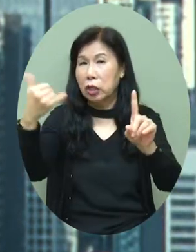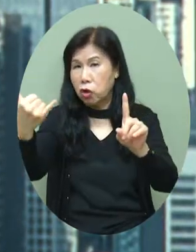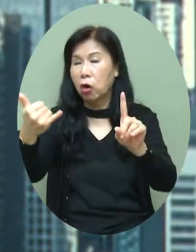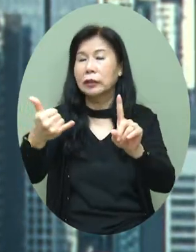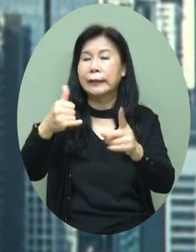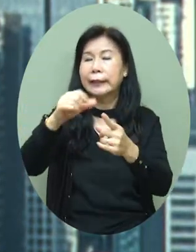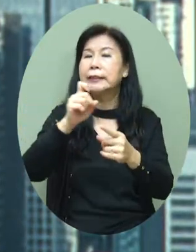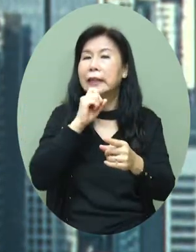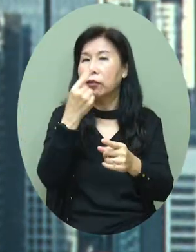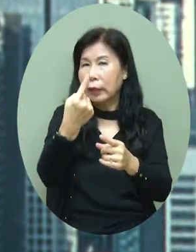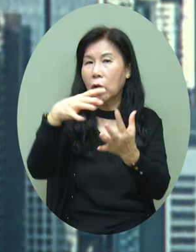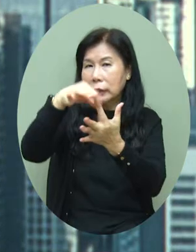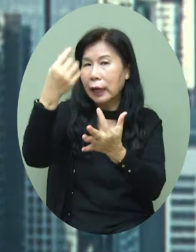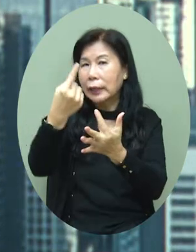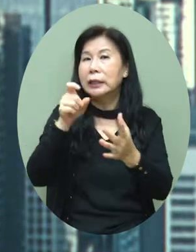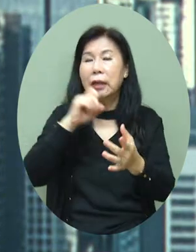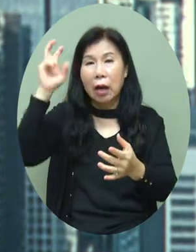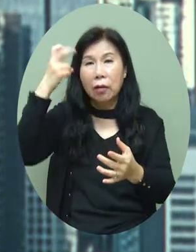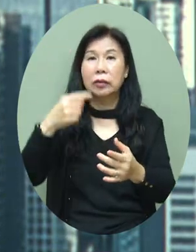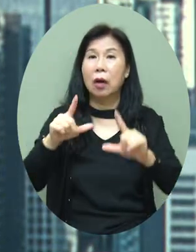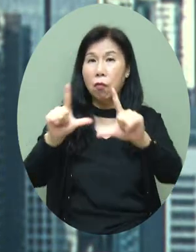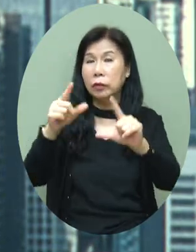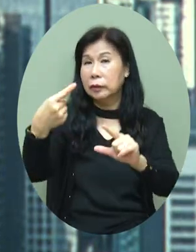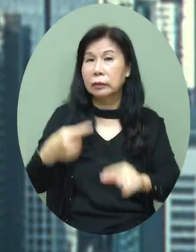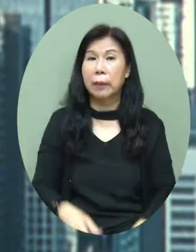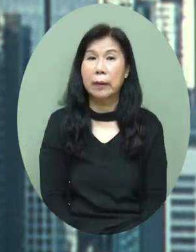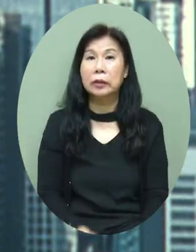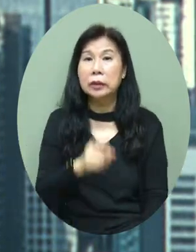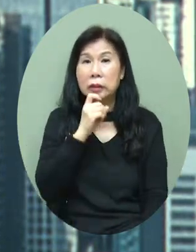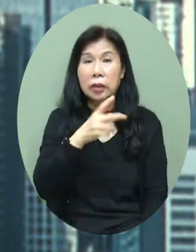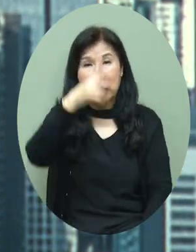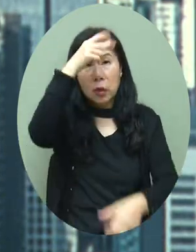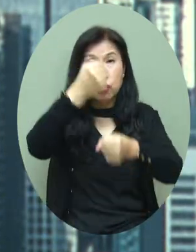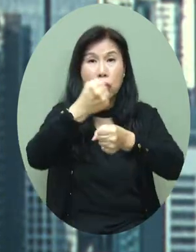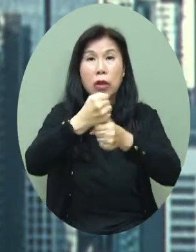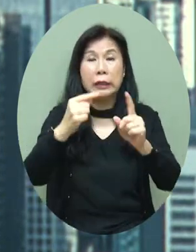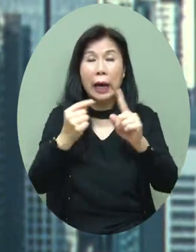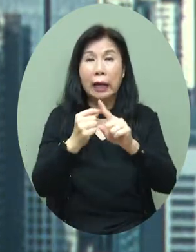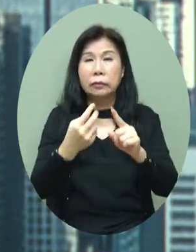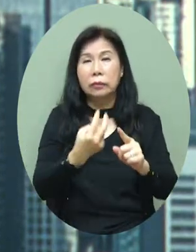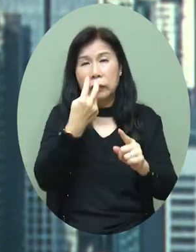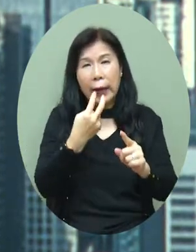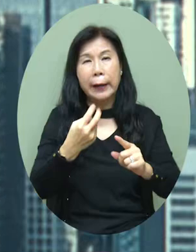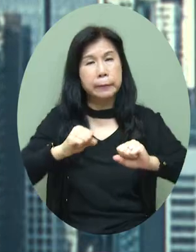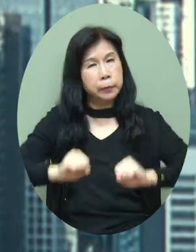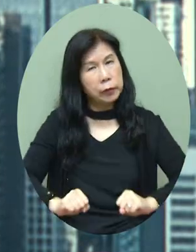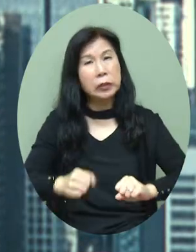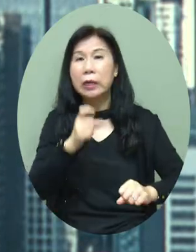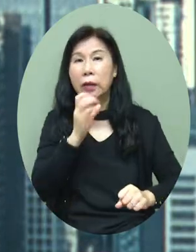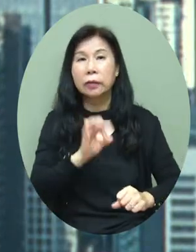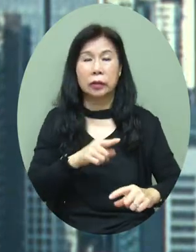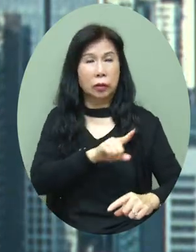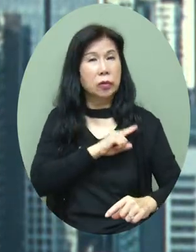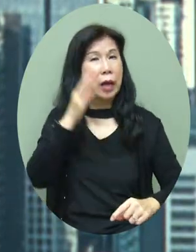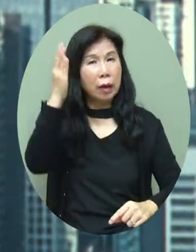For your first question, whether staff morale will be affected, I hope civil service colleagues, and I do trust civil